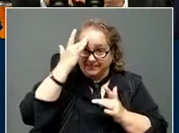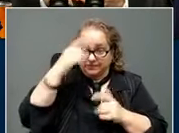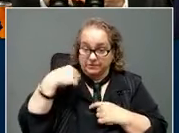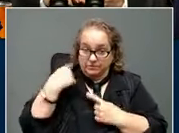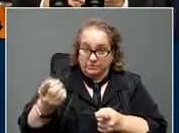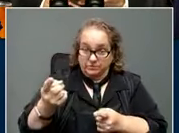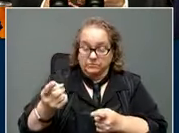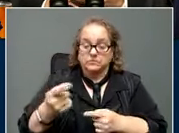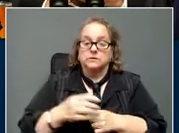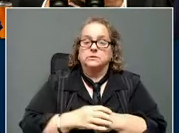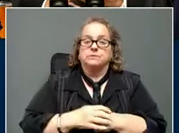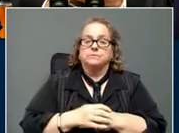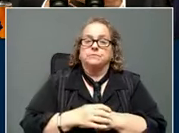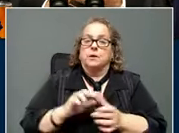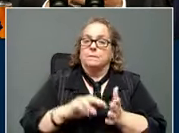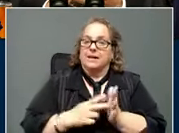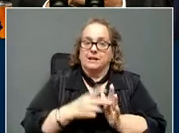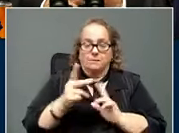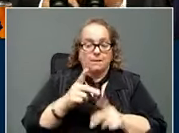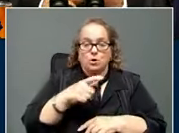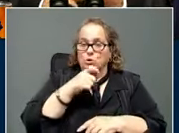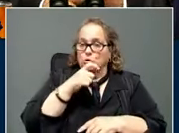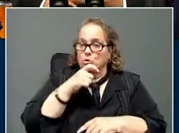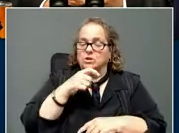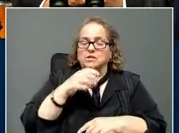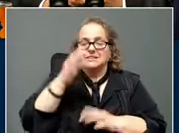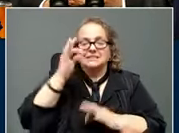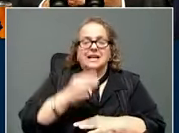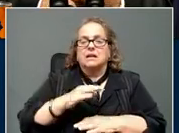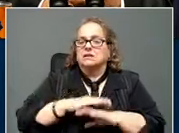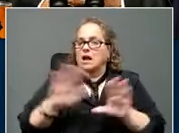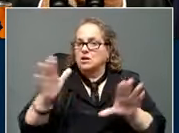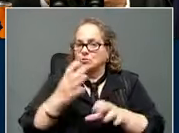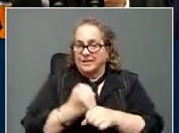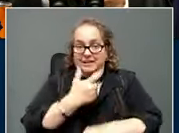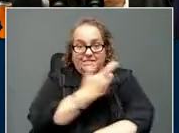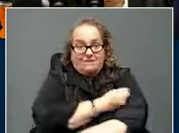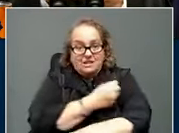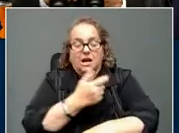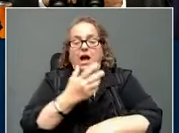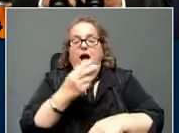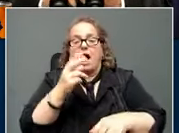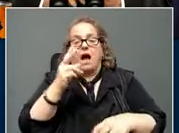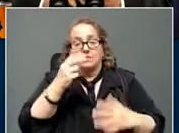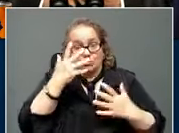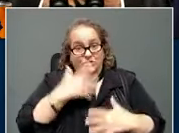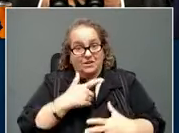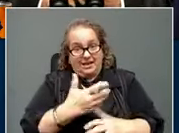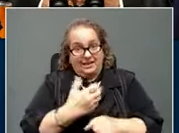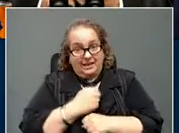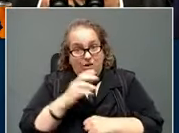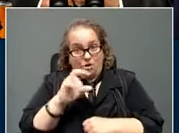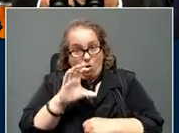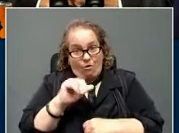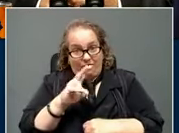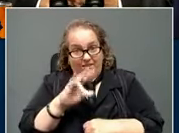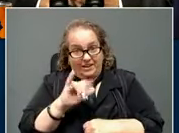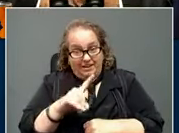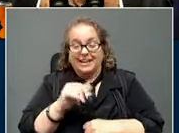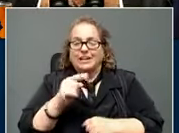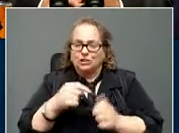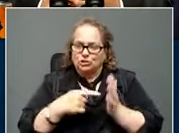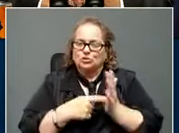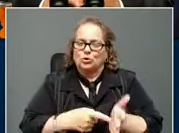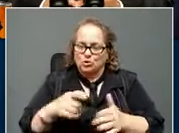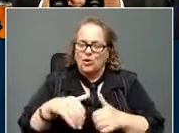to or chosen not to get vaccinated, and unfortunately they're getting COVID. But it shows you how effective the vaccine